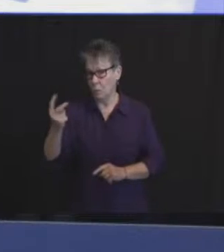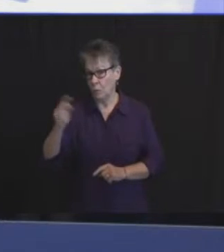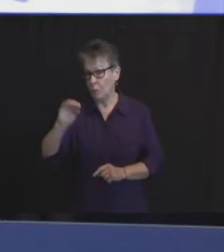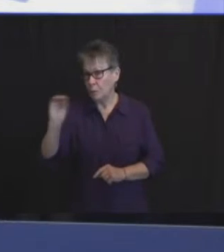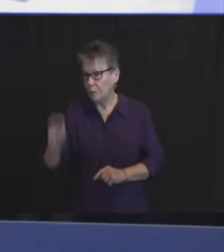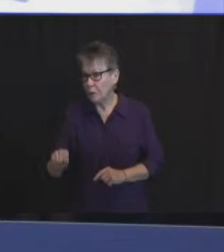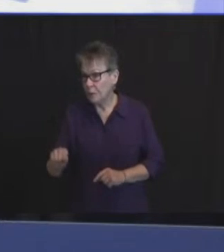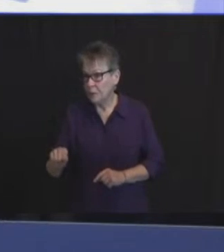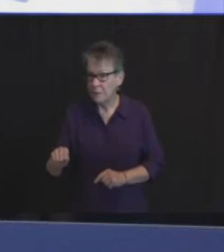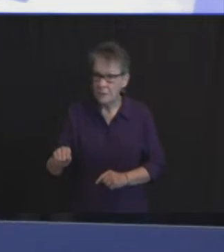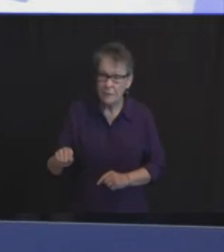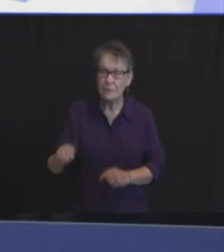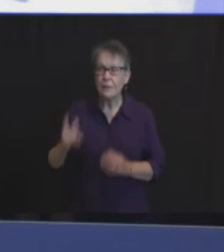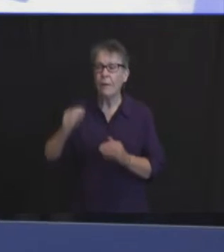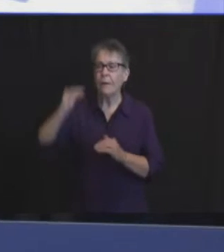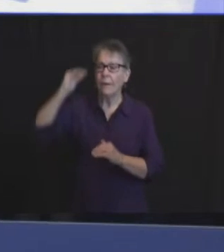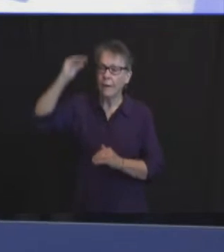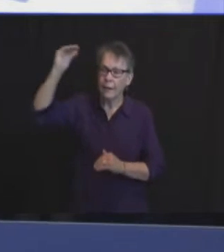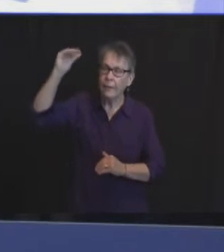and the southern part of the state